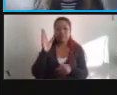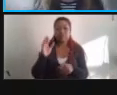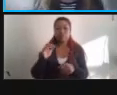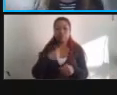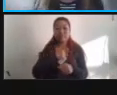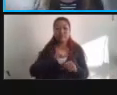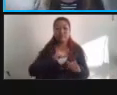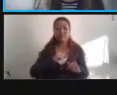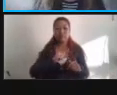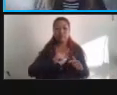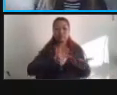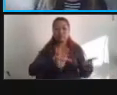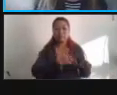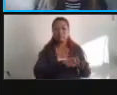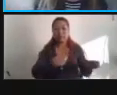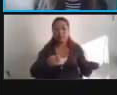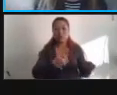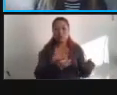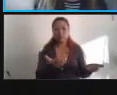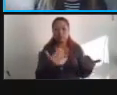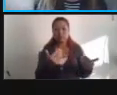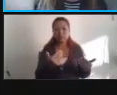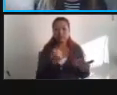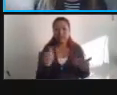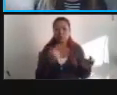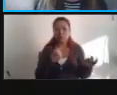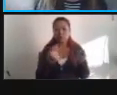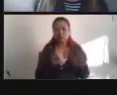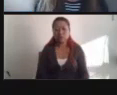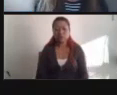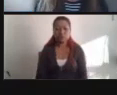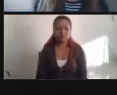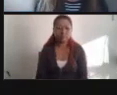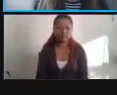panel and take questions.